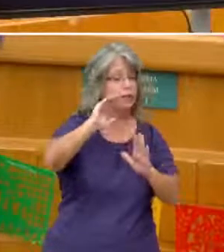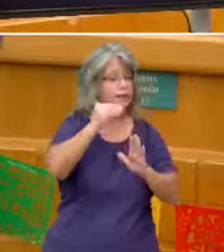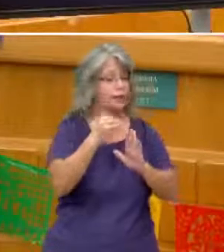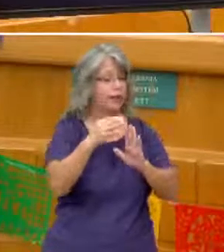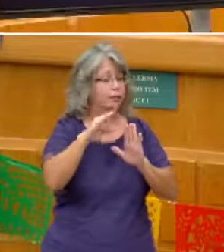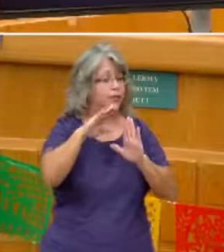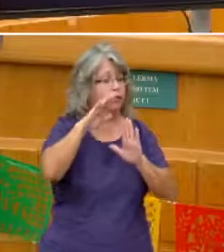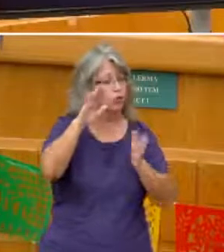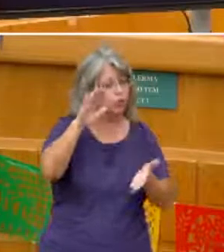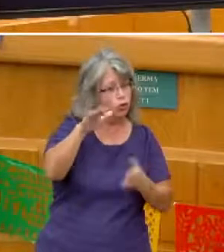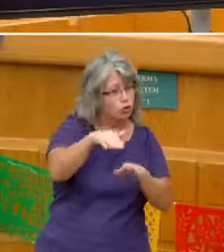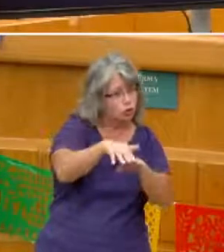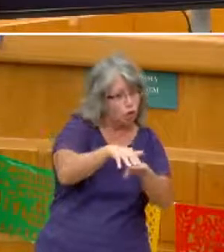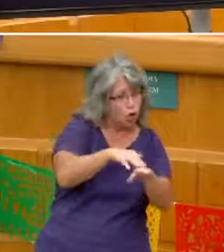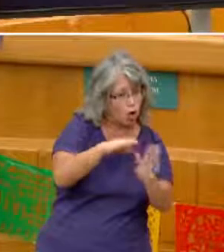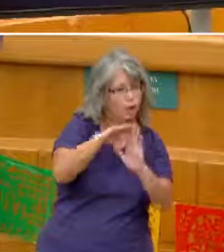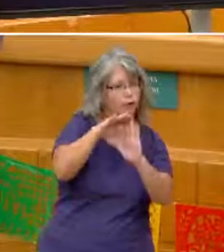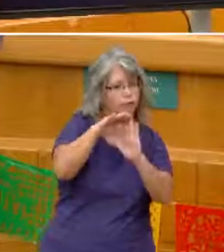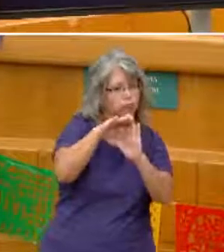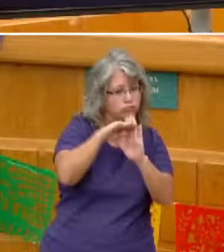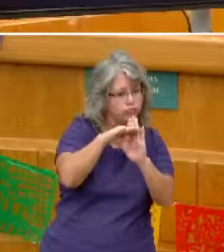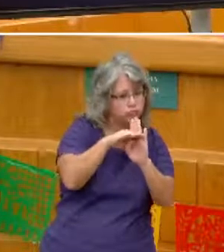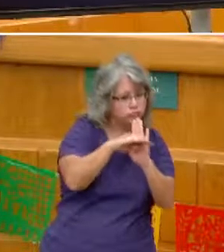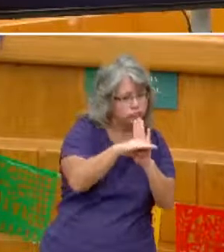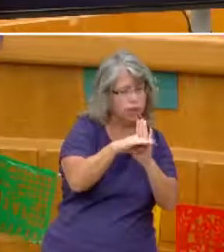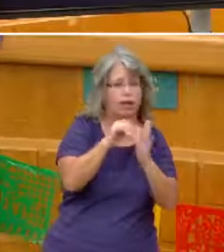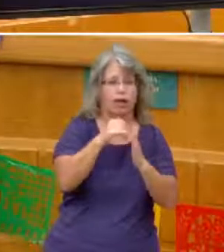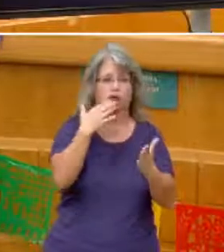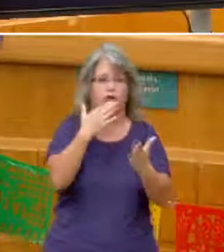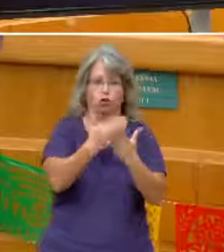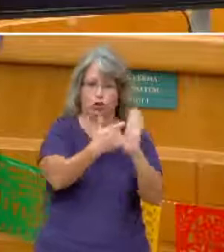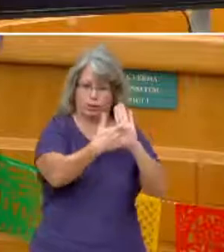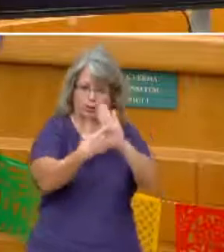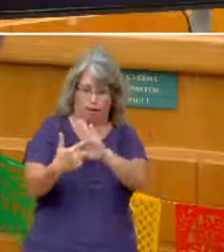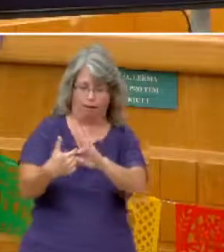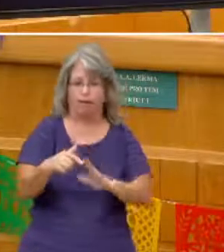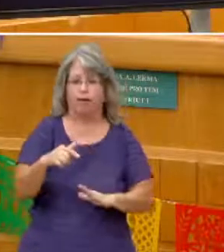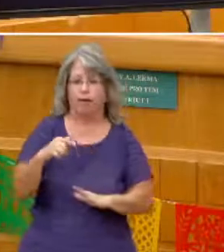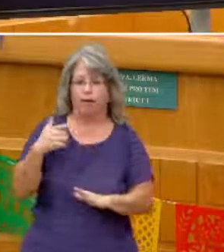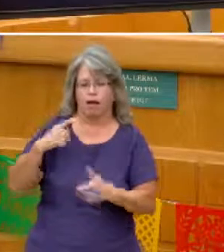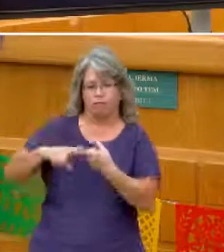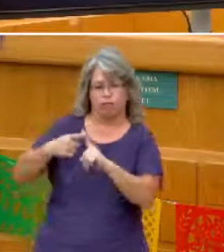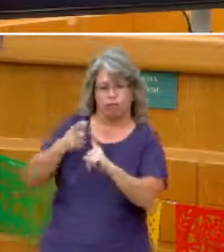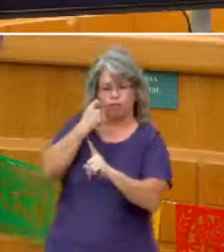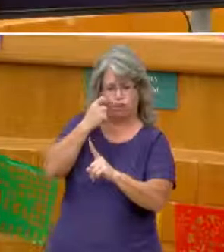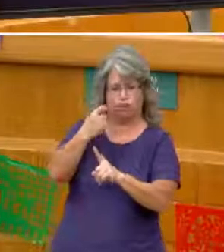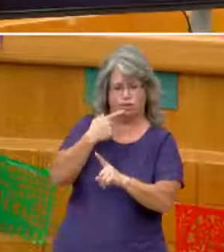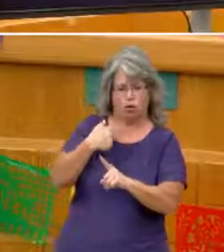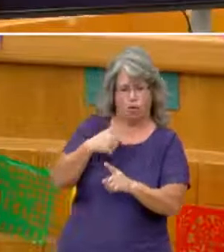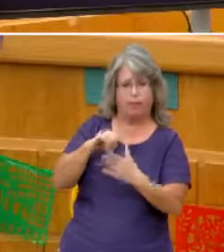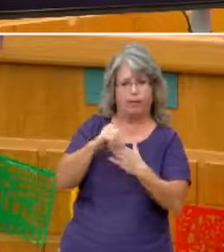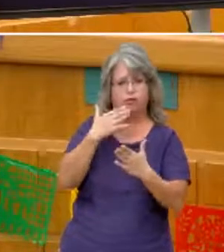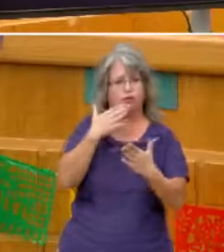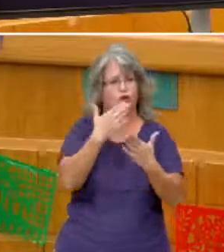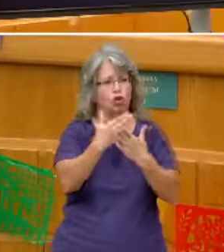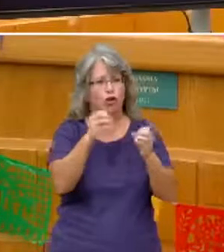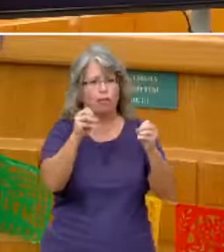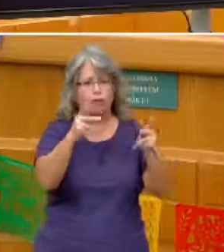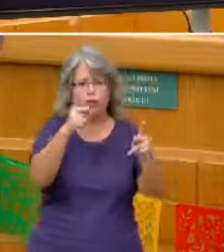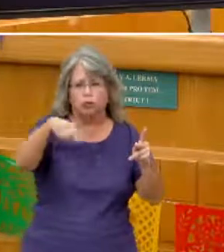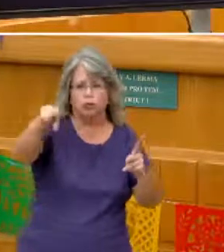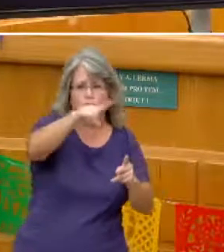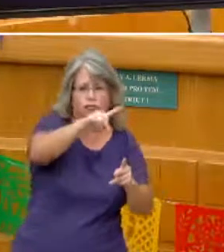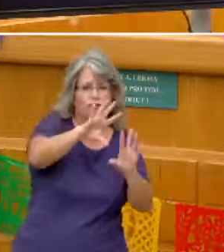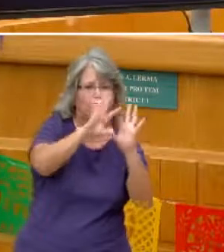good sign. So a friend recently reminded me it's a great opportunity for you families with